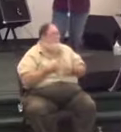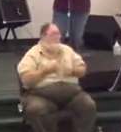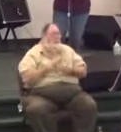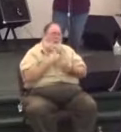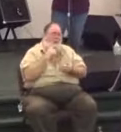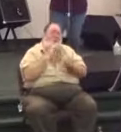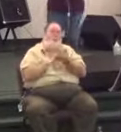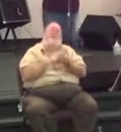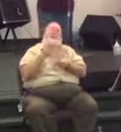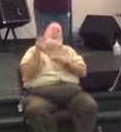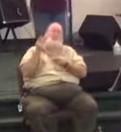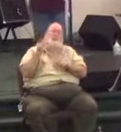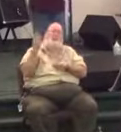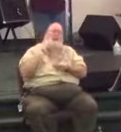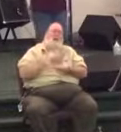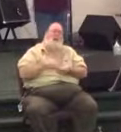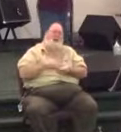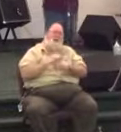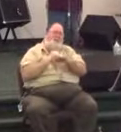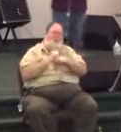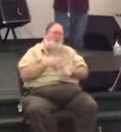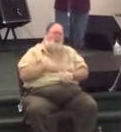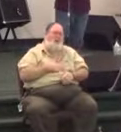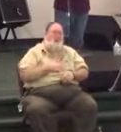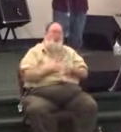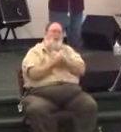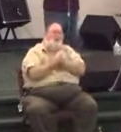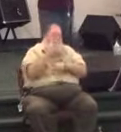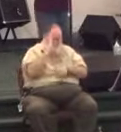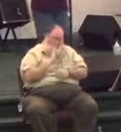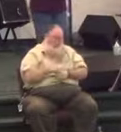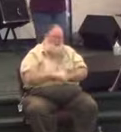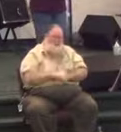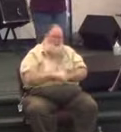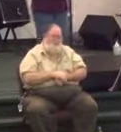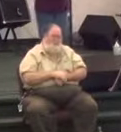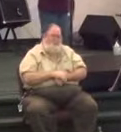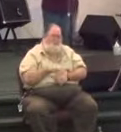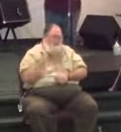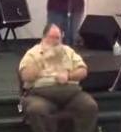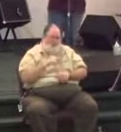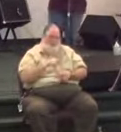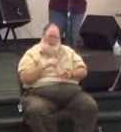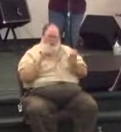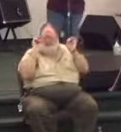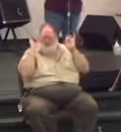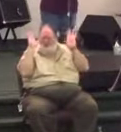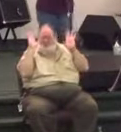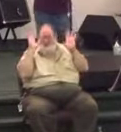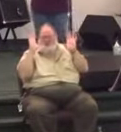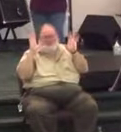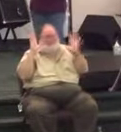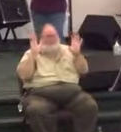God, are my fortress, my loving God." I thought, what an awesome scripture that is. It calls God